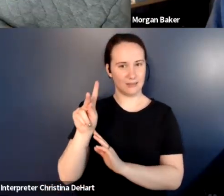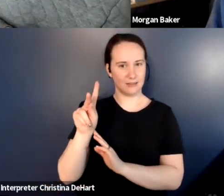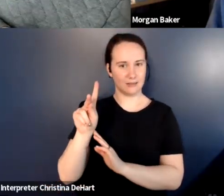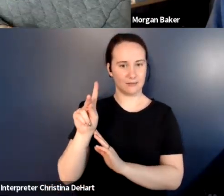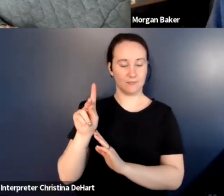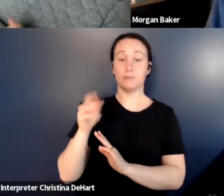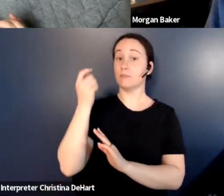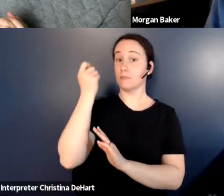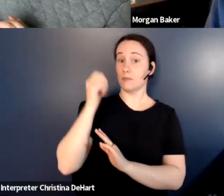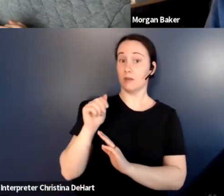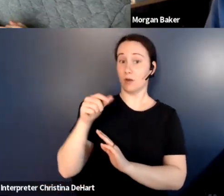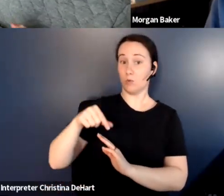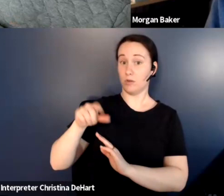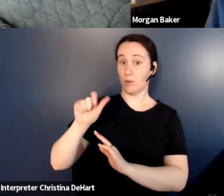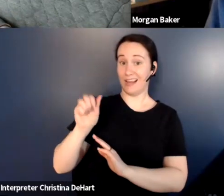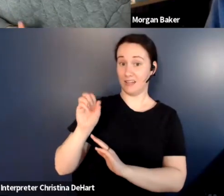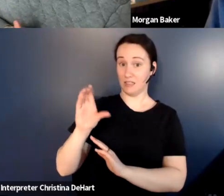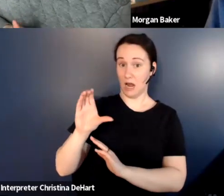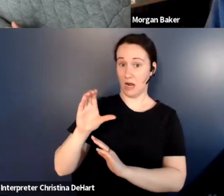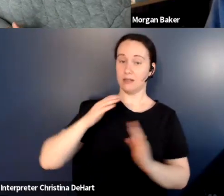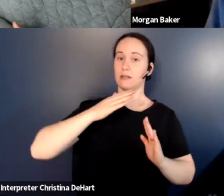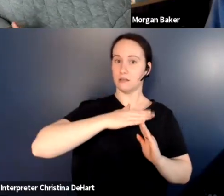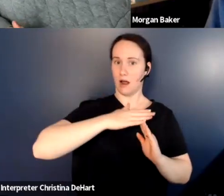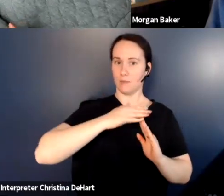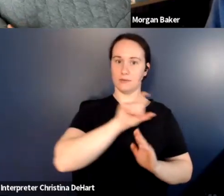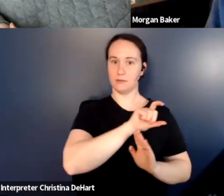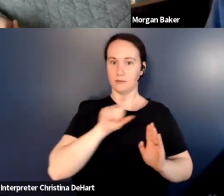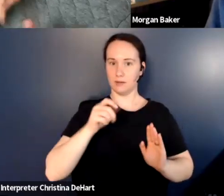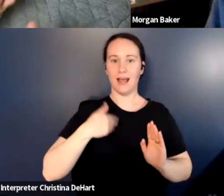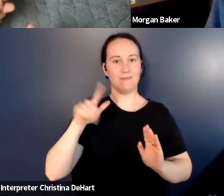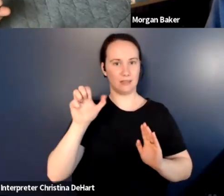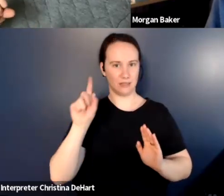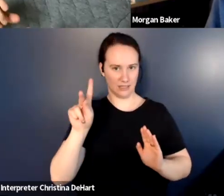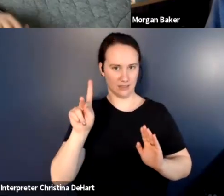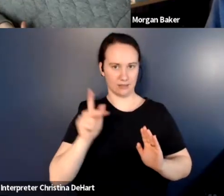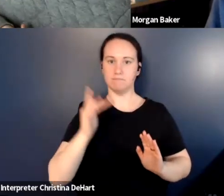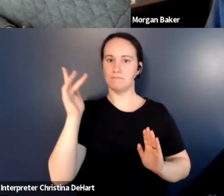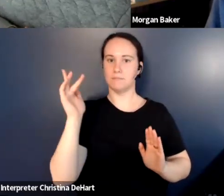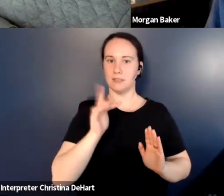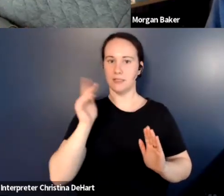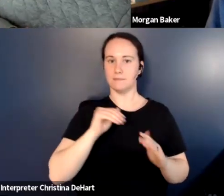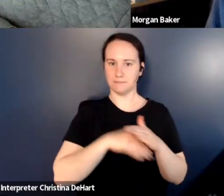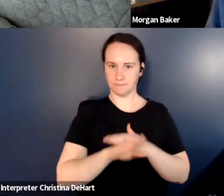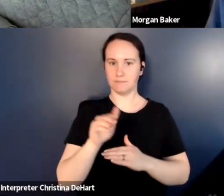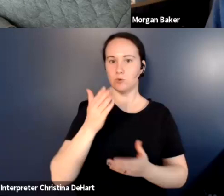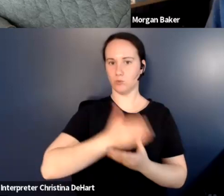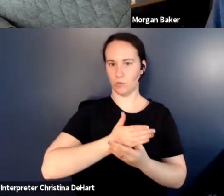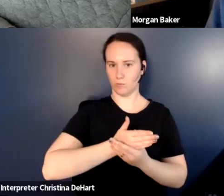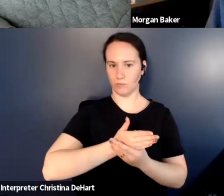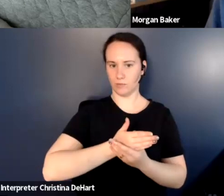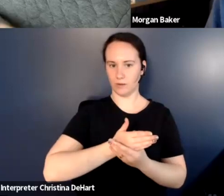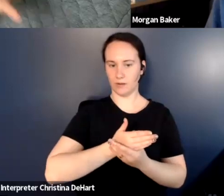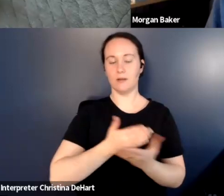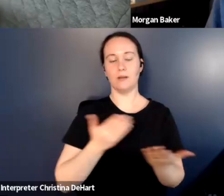answer document that we're going to be sending out. I think we'll also probably insert that within the actual message itself that we send out to all you